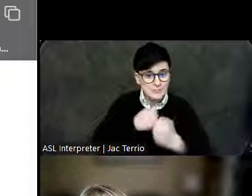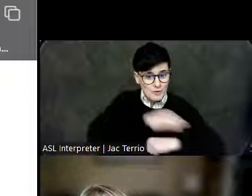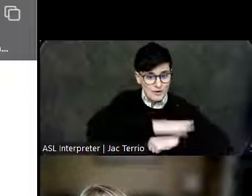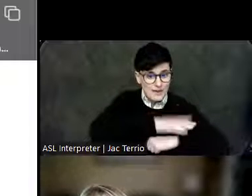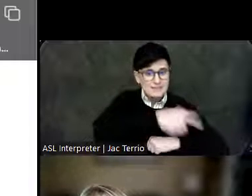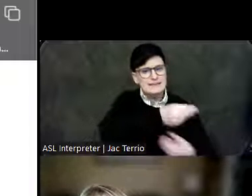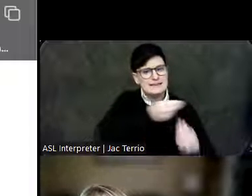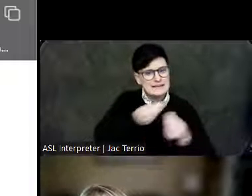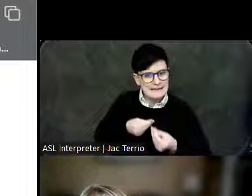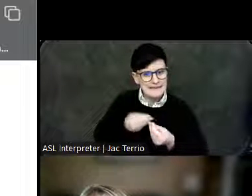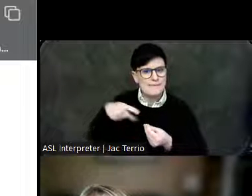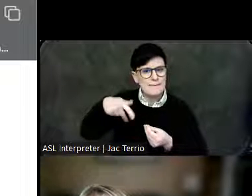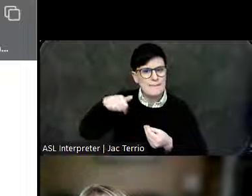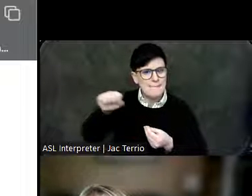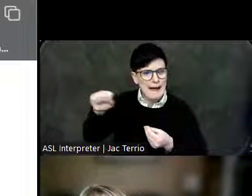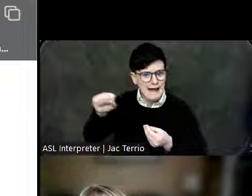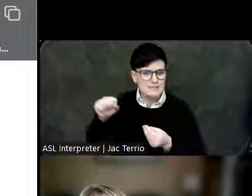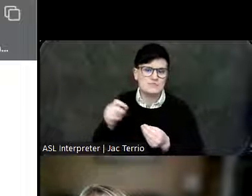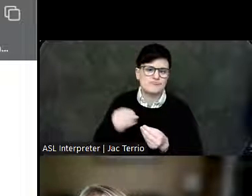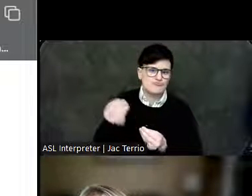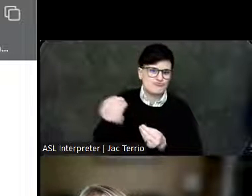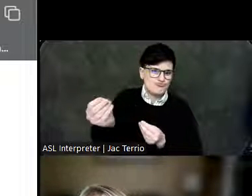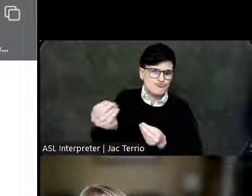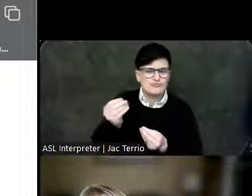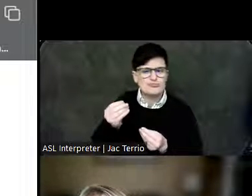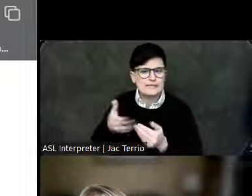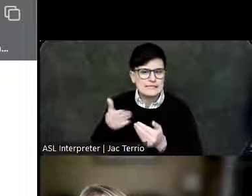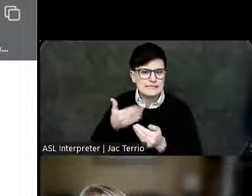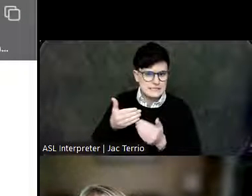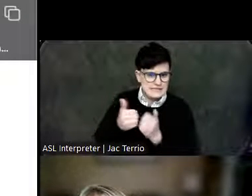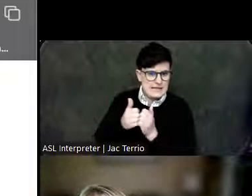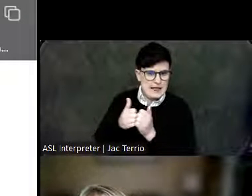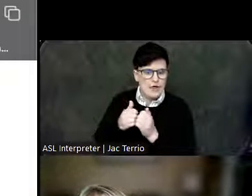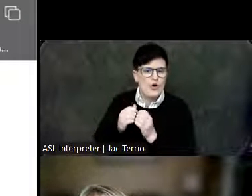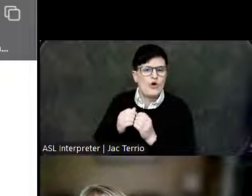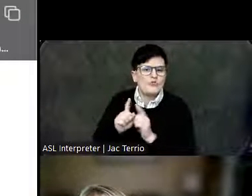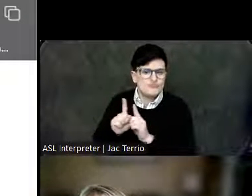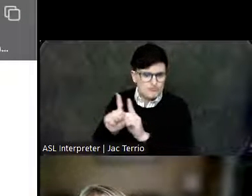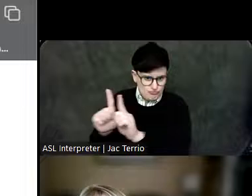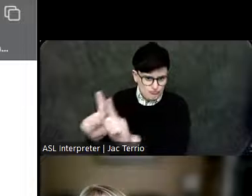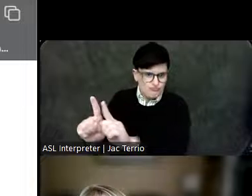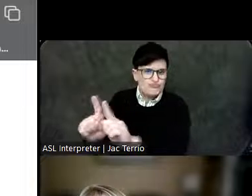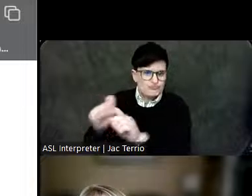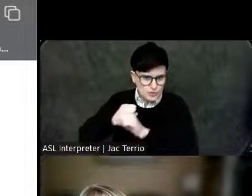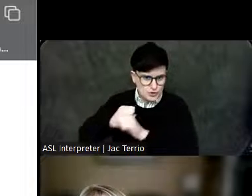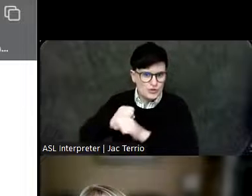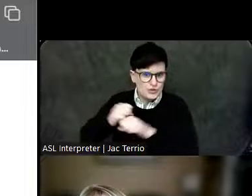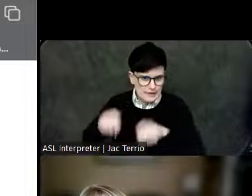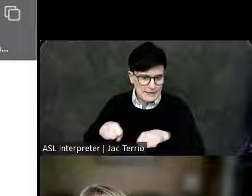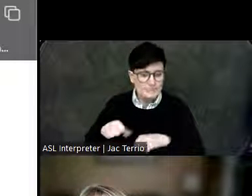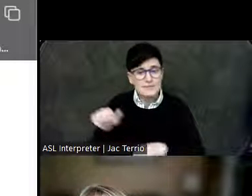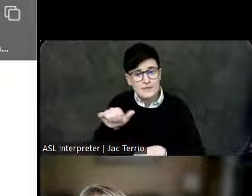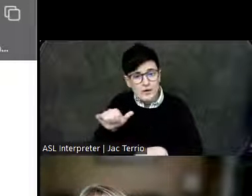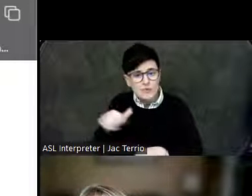separated. The other thing, which is not on here, which I also suggest, is becoming TCA